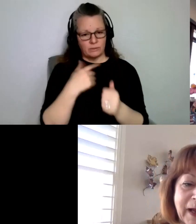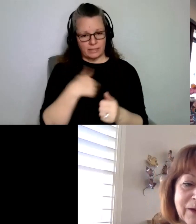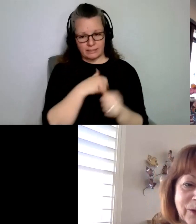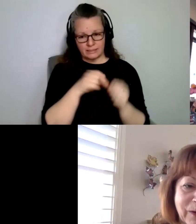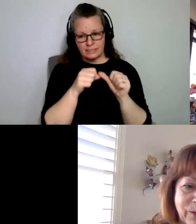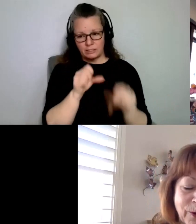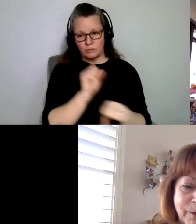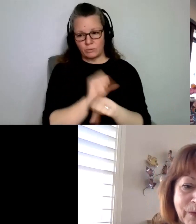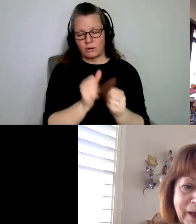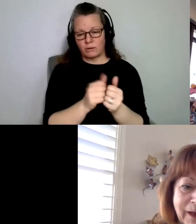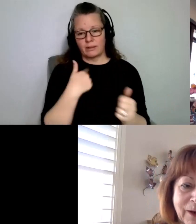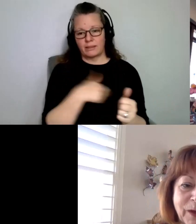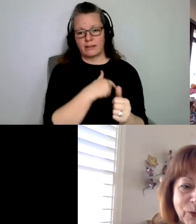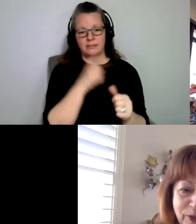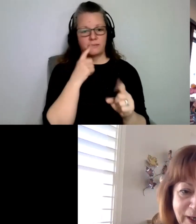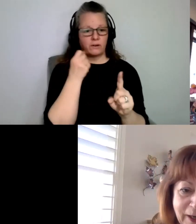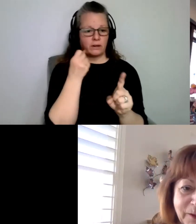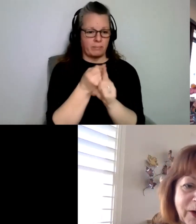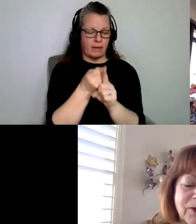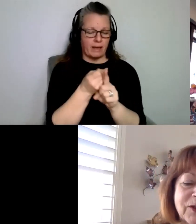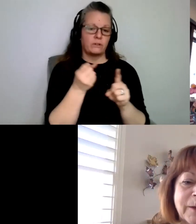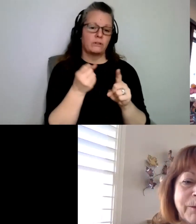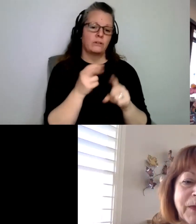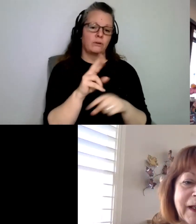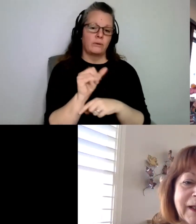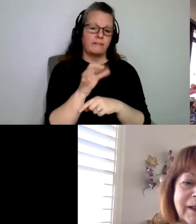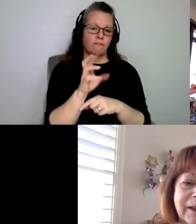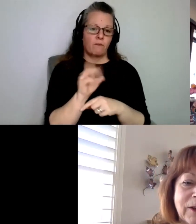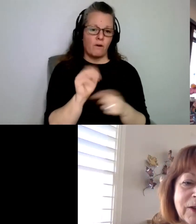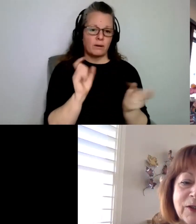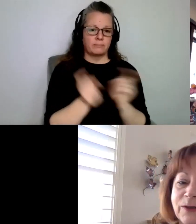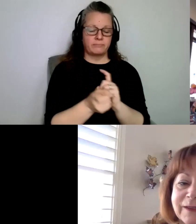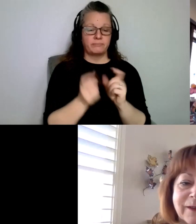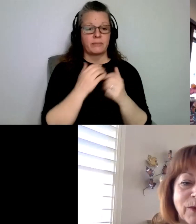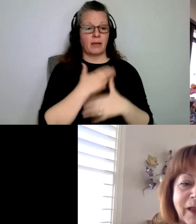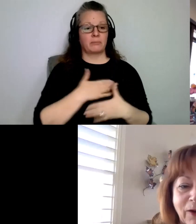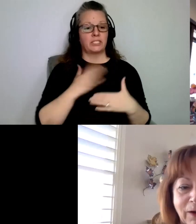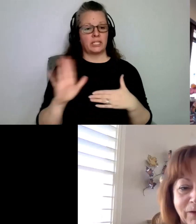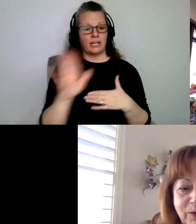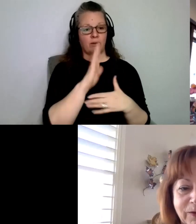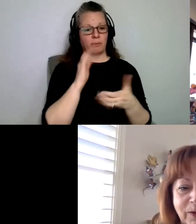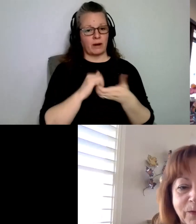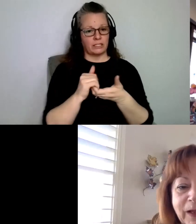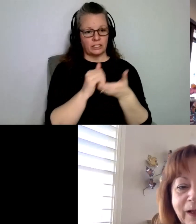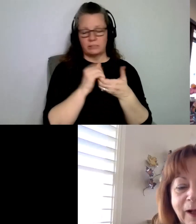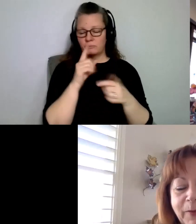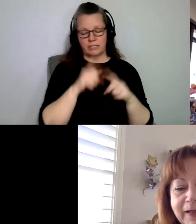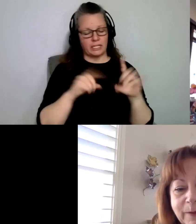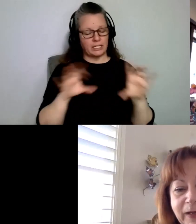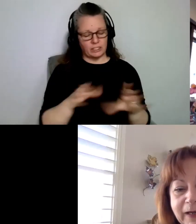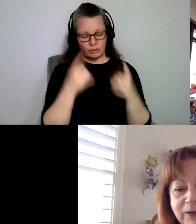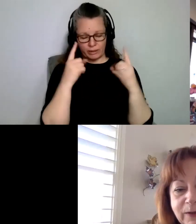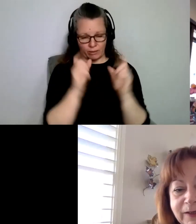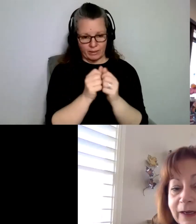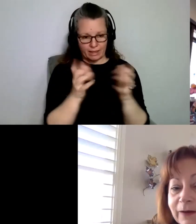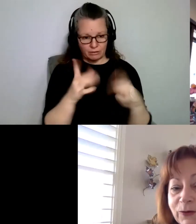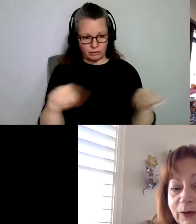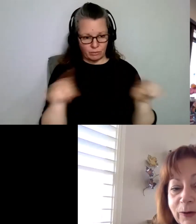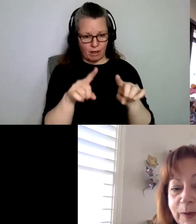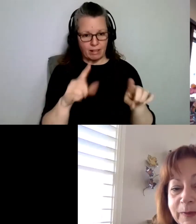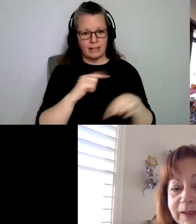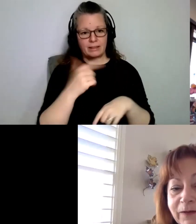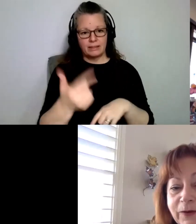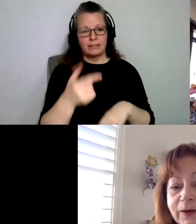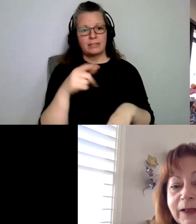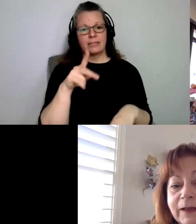towards impactful reform. We appreciate your partnership and couldn't do this without all of you. So I'll pass it back to Executive